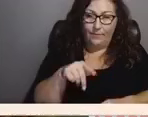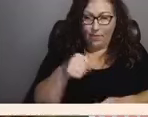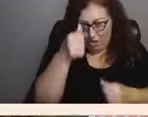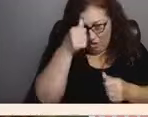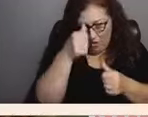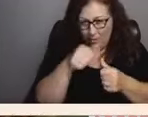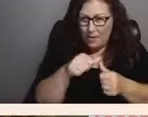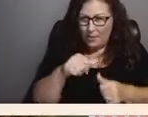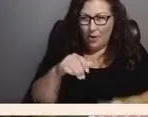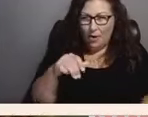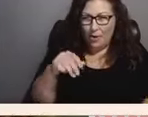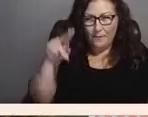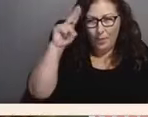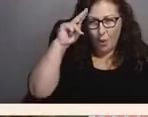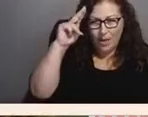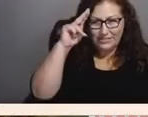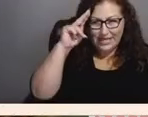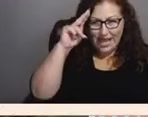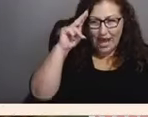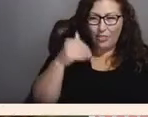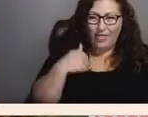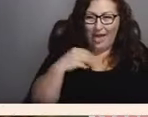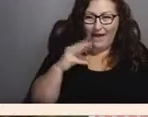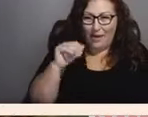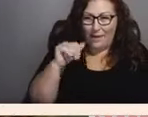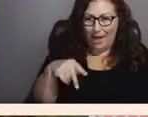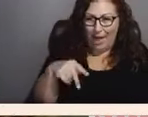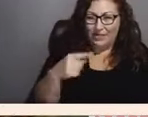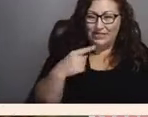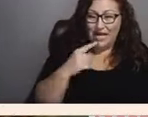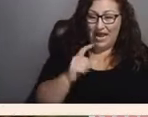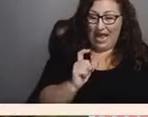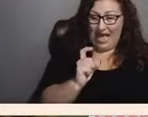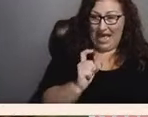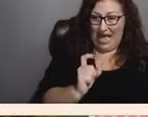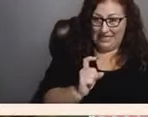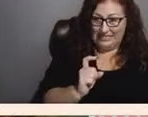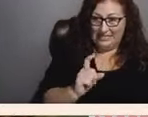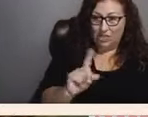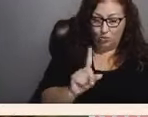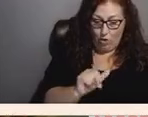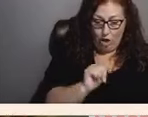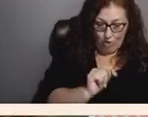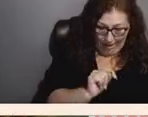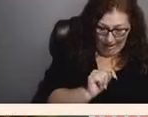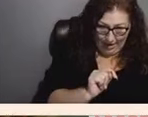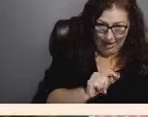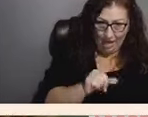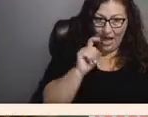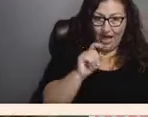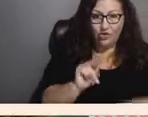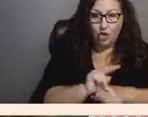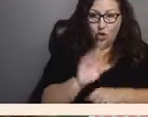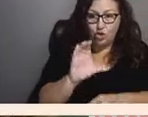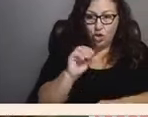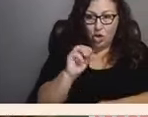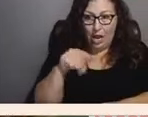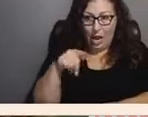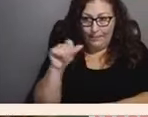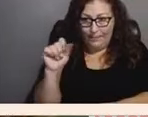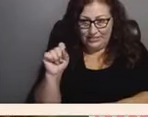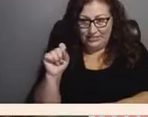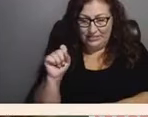they had a map. And they said, X is where you are, and you got to use your compass,